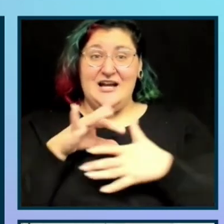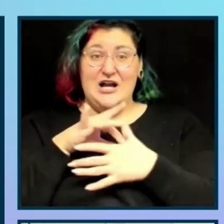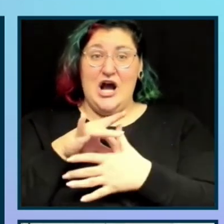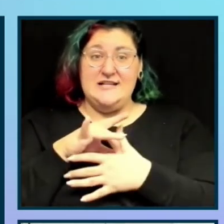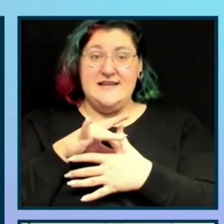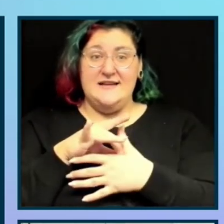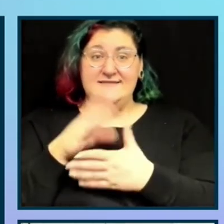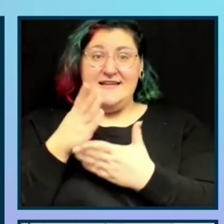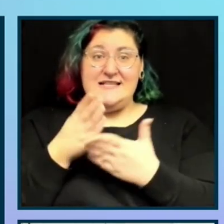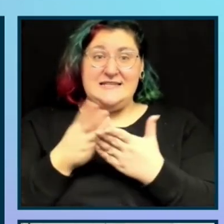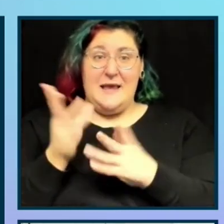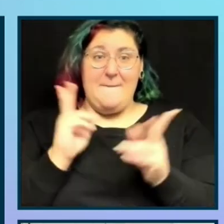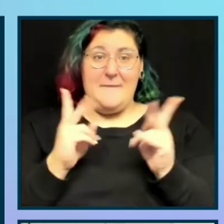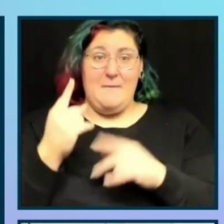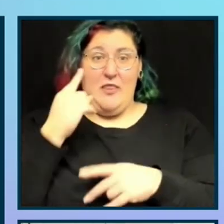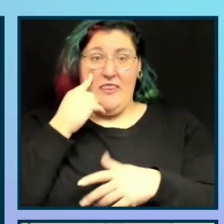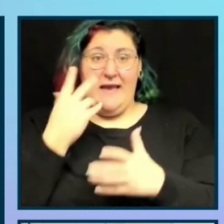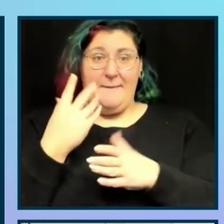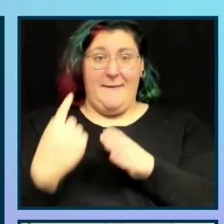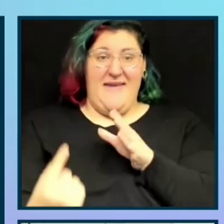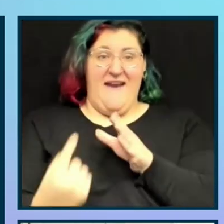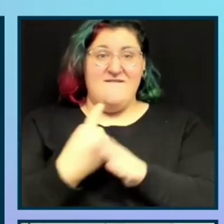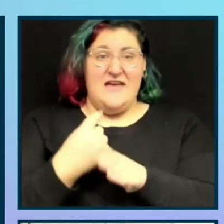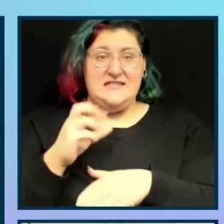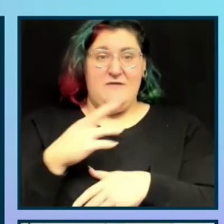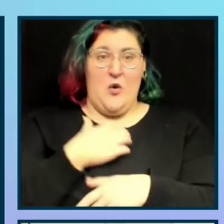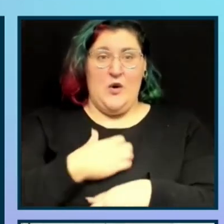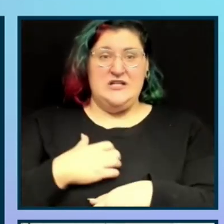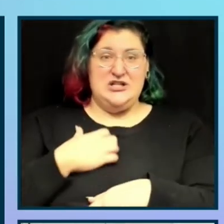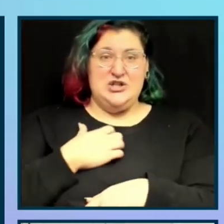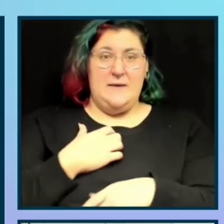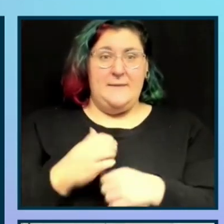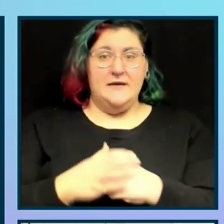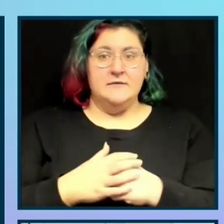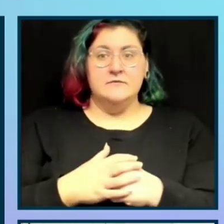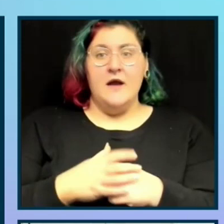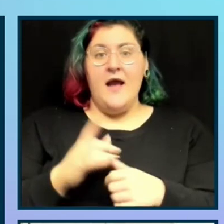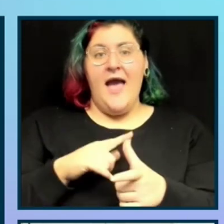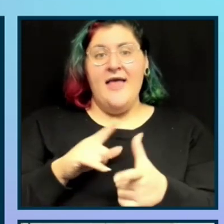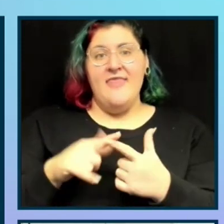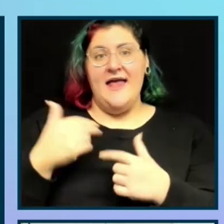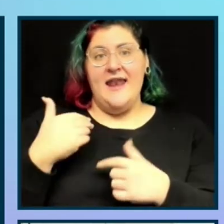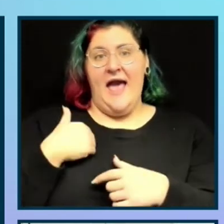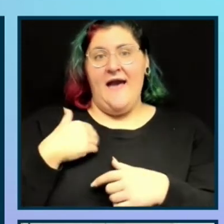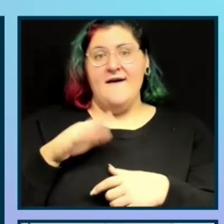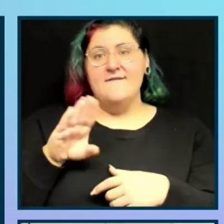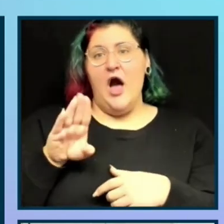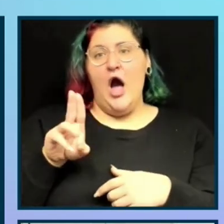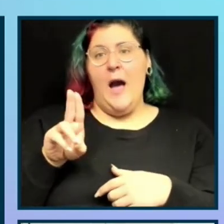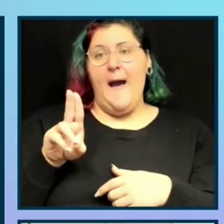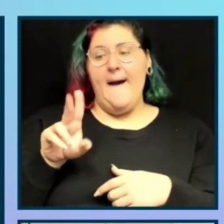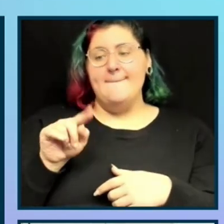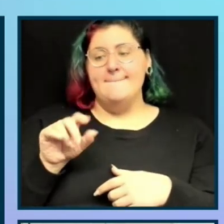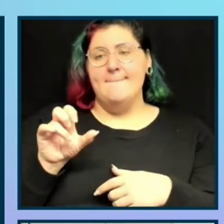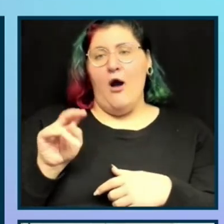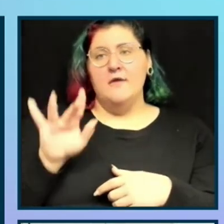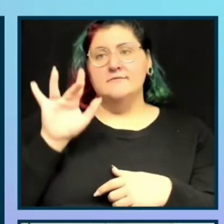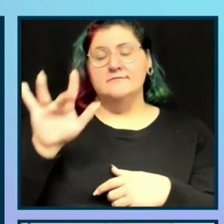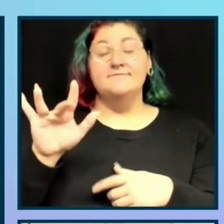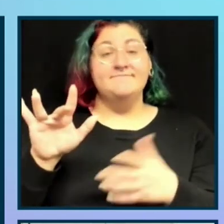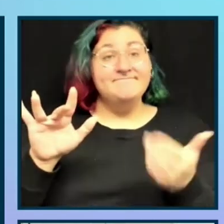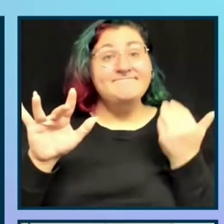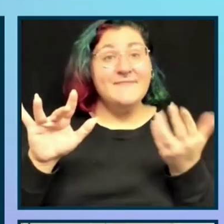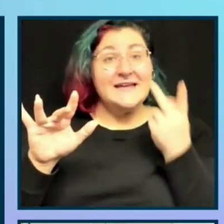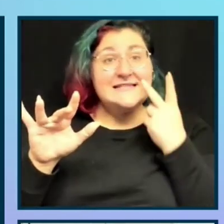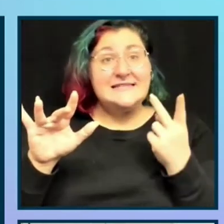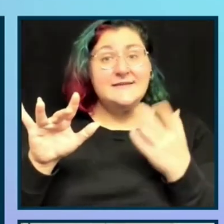may find offensive or disturbing. And then there is an explicit button that says see photo. And so I've seen this